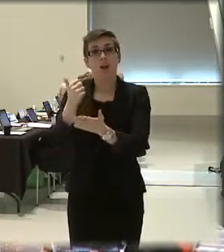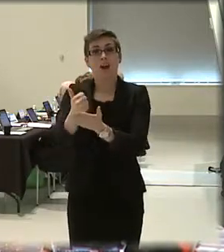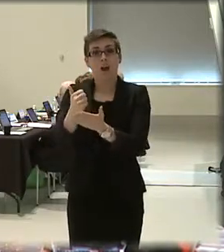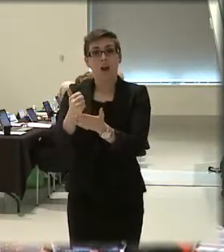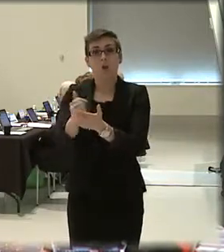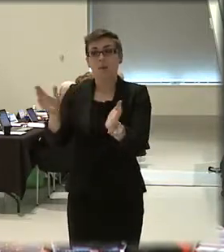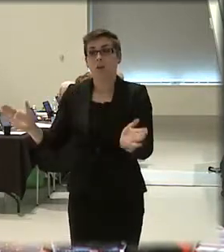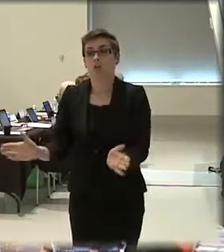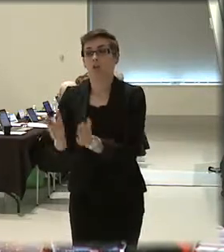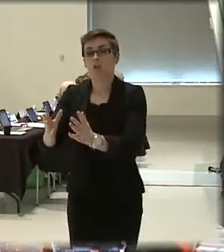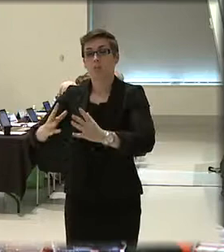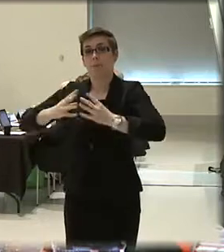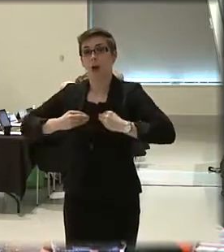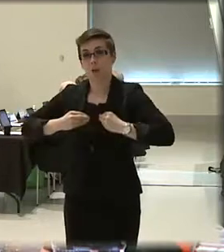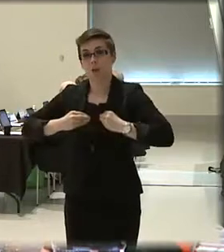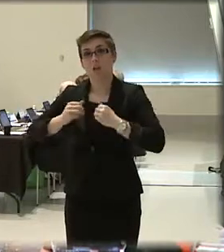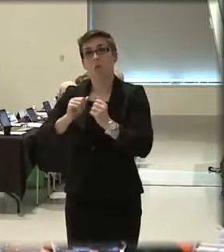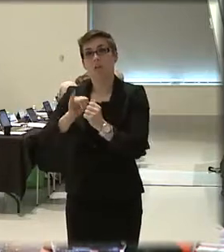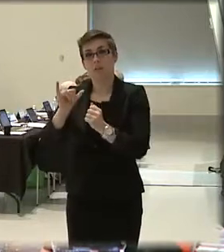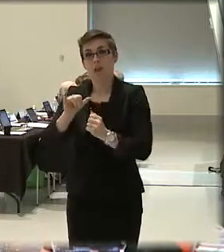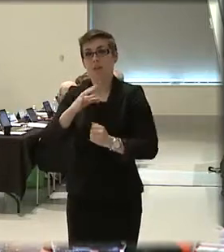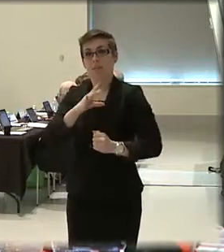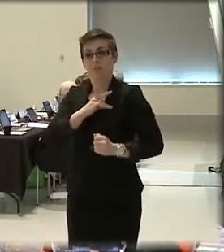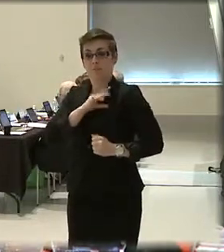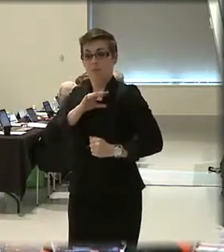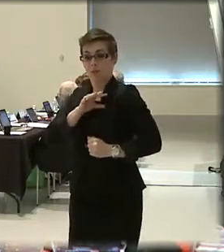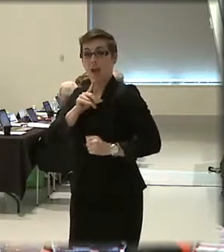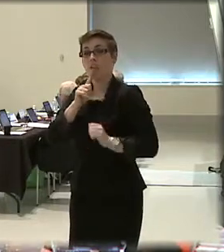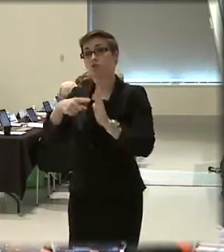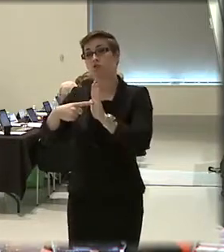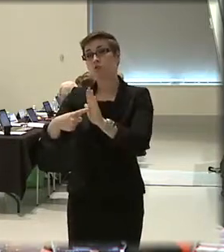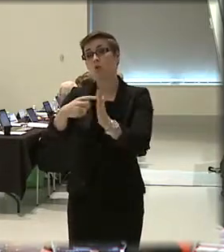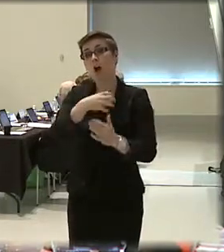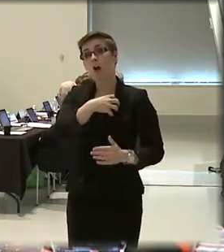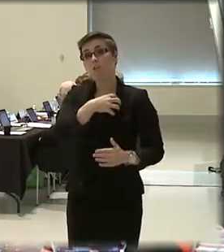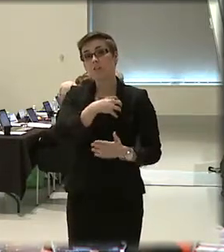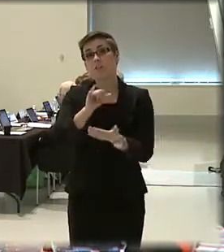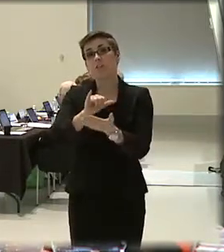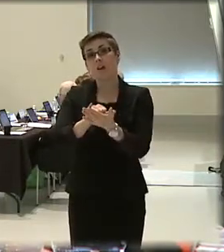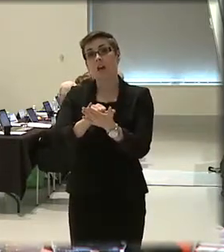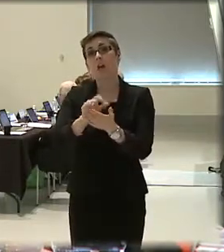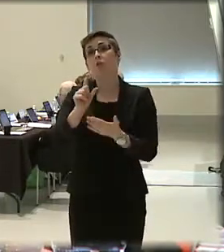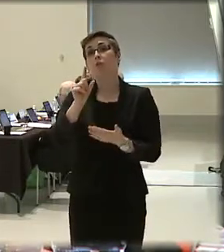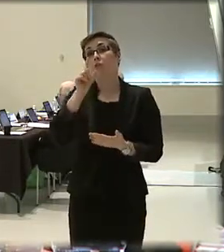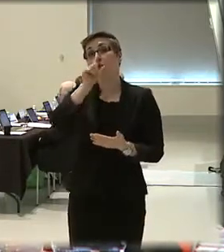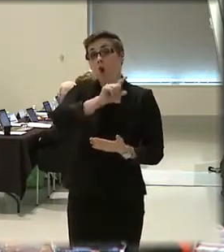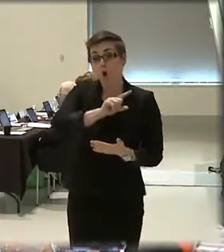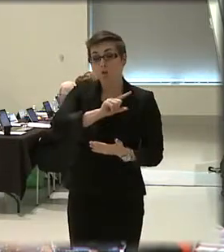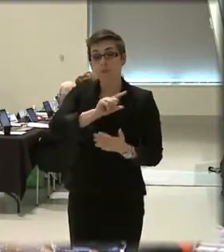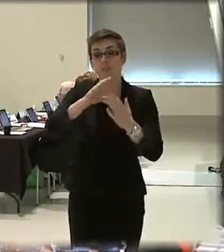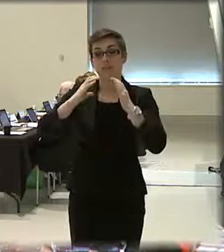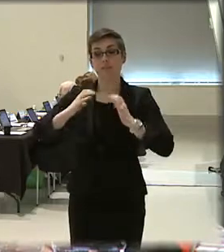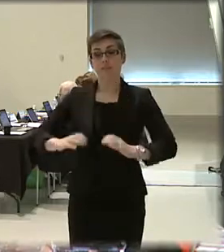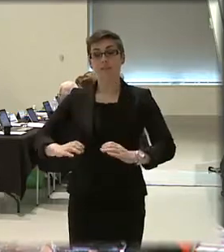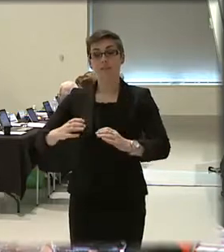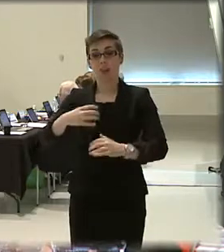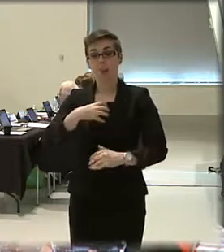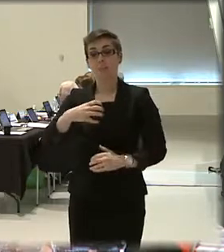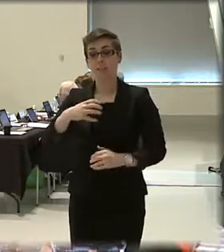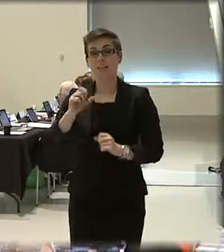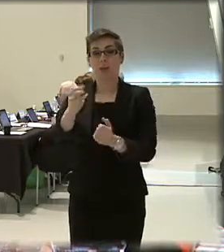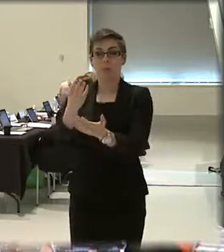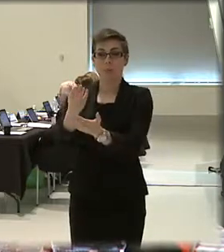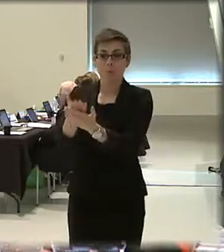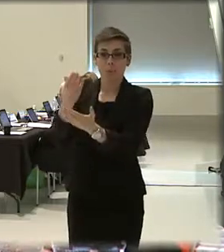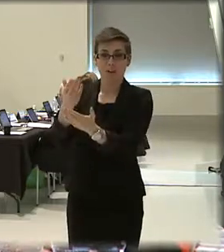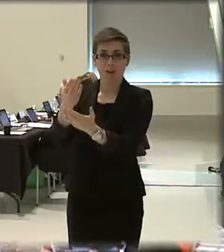with body cams has actually been showing officers that false citizen complaints can actually be proven false with